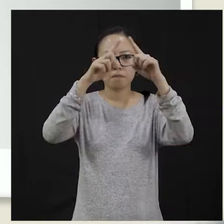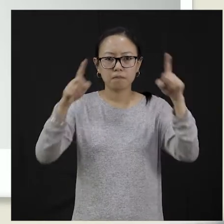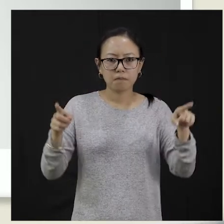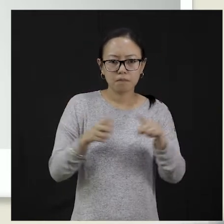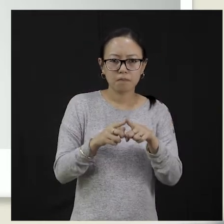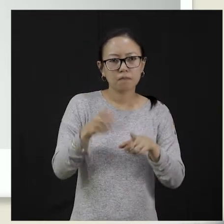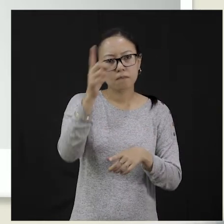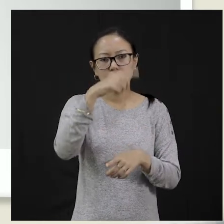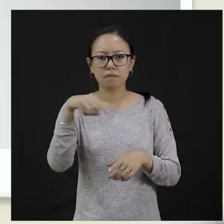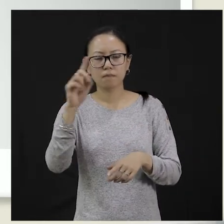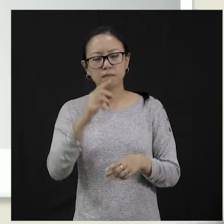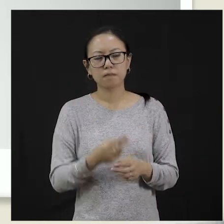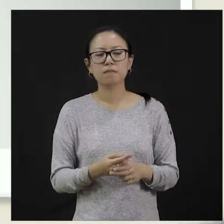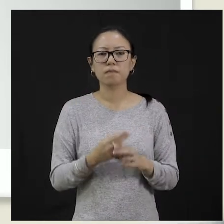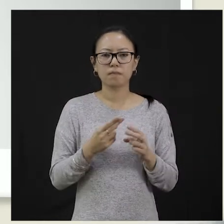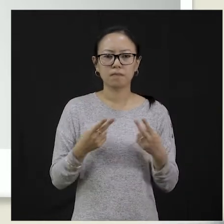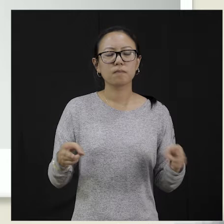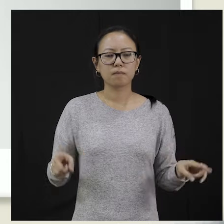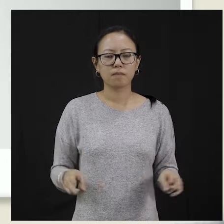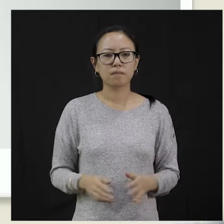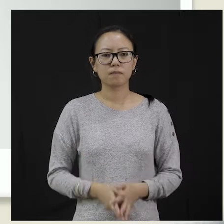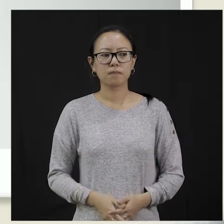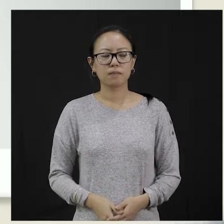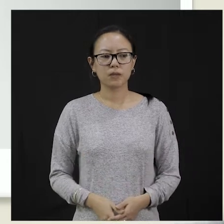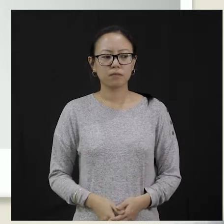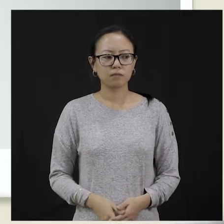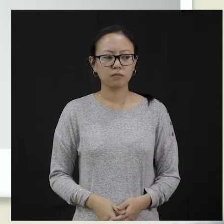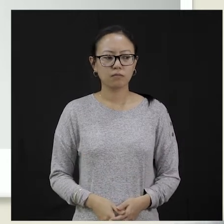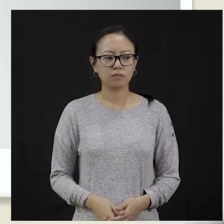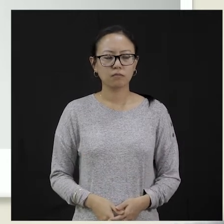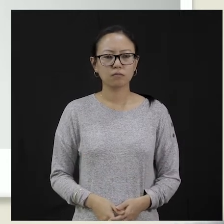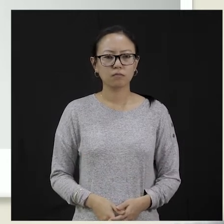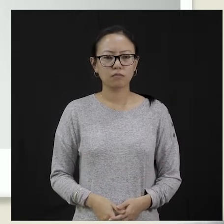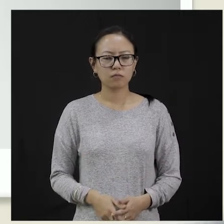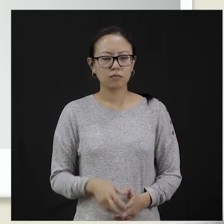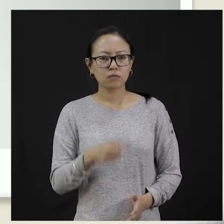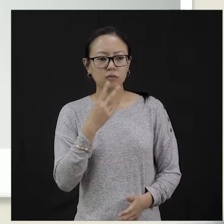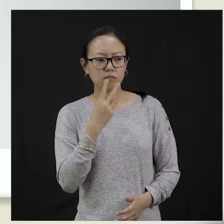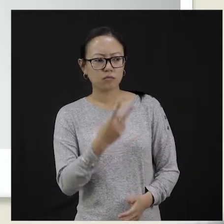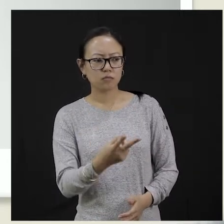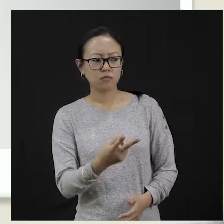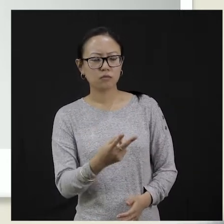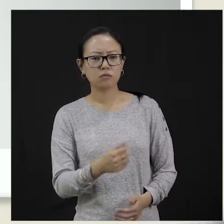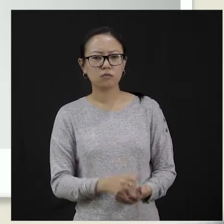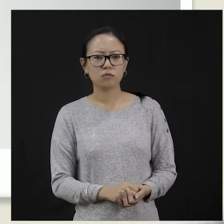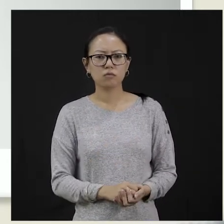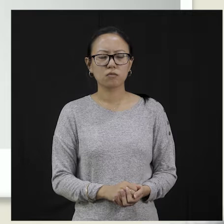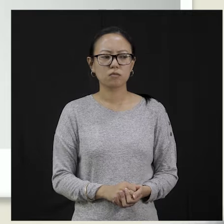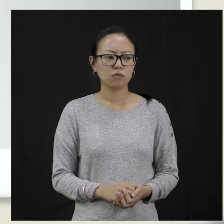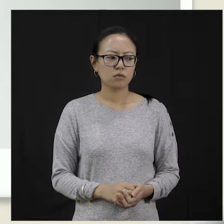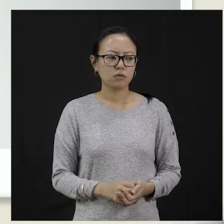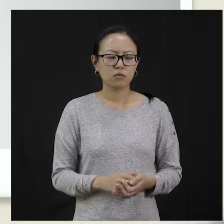to observe and complete geometrical patterns. I repeat, in this